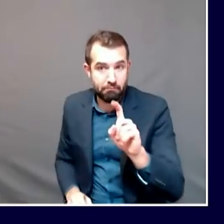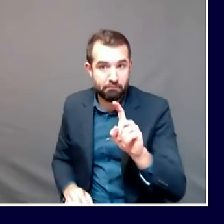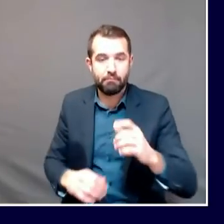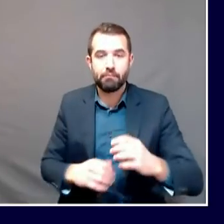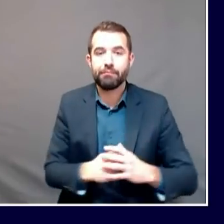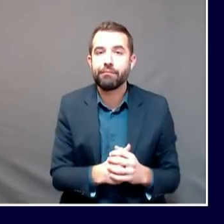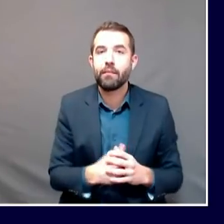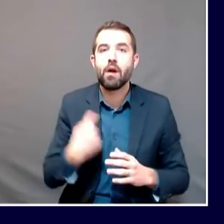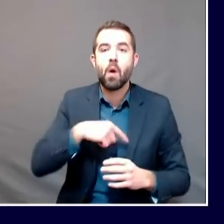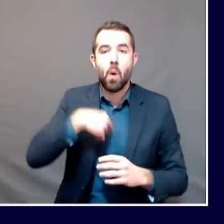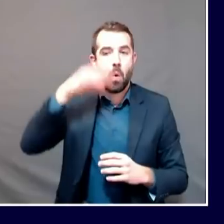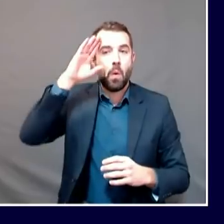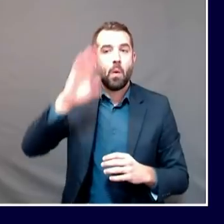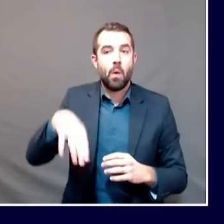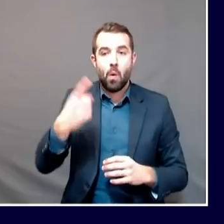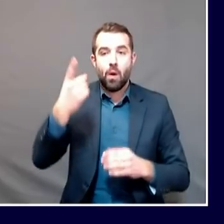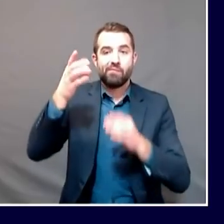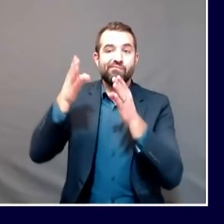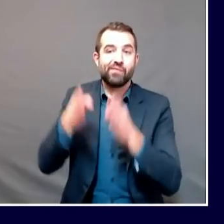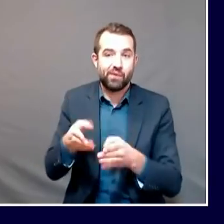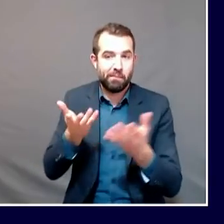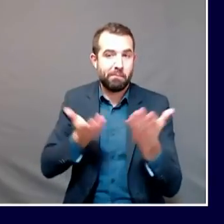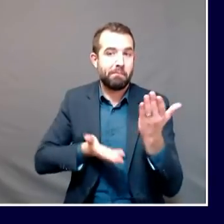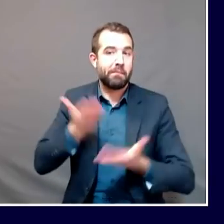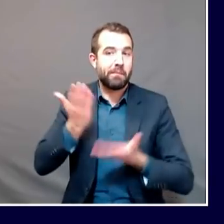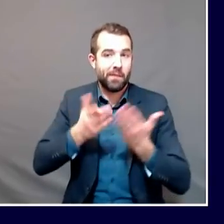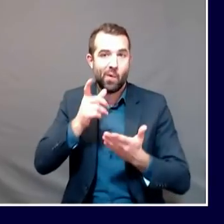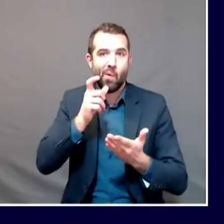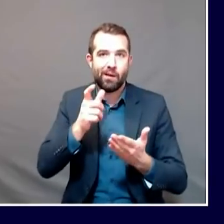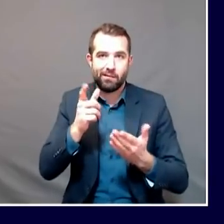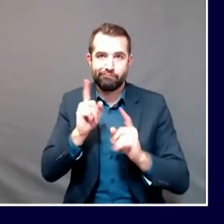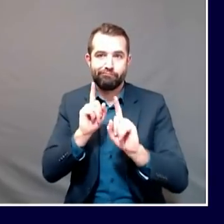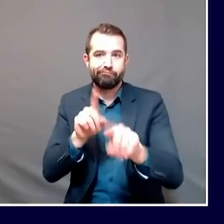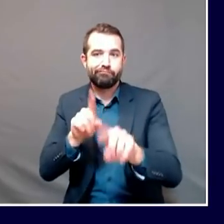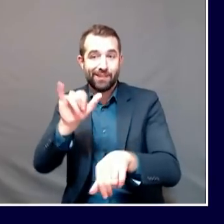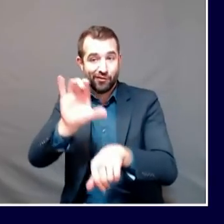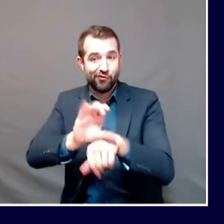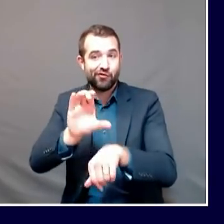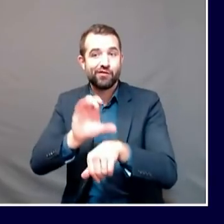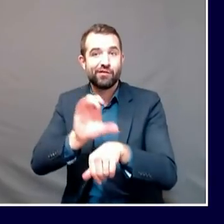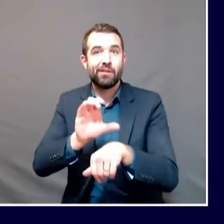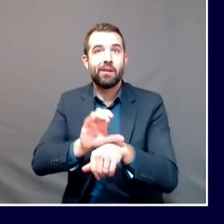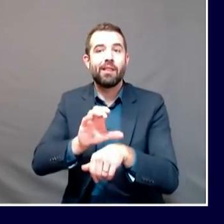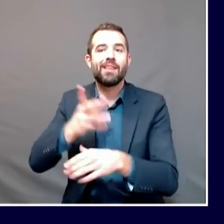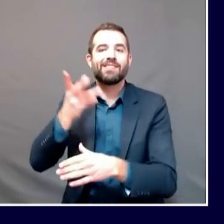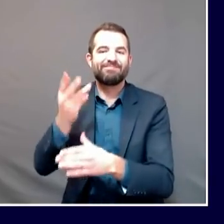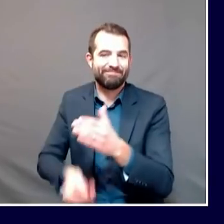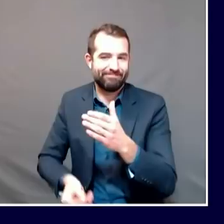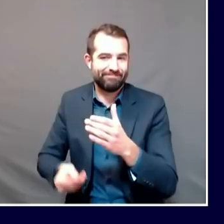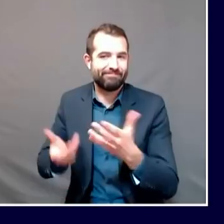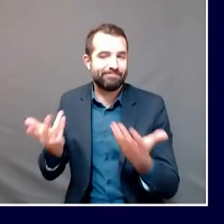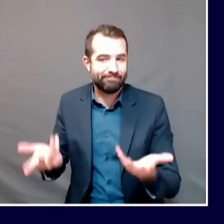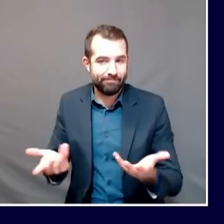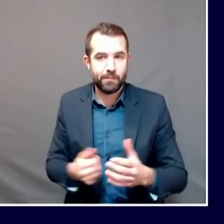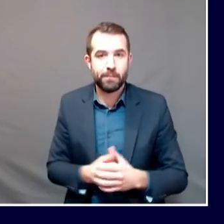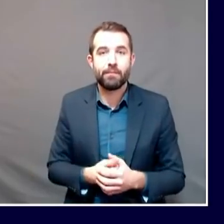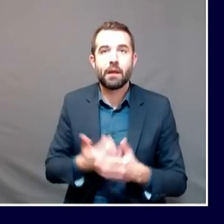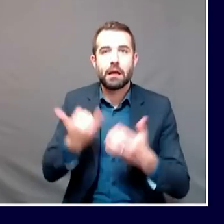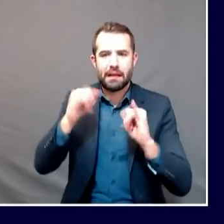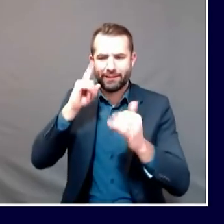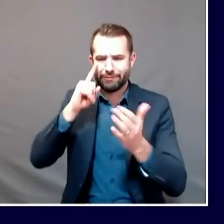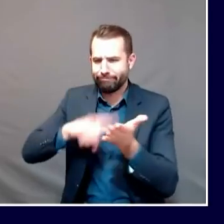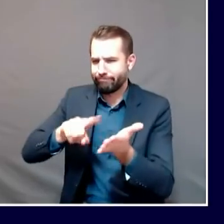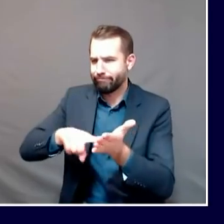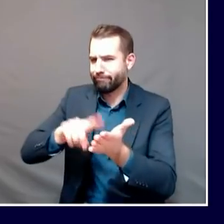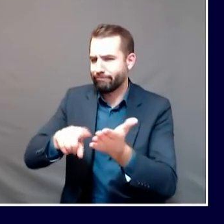right now. We're investigating that right now. But at this time, Brian, I don't have any further updates other than to say that our outbreak investigation